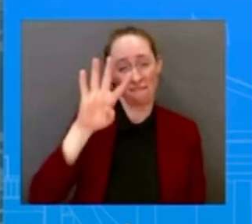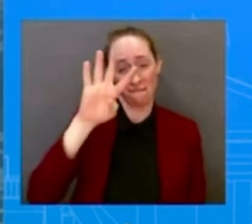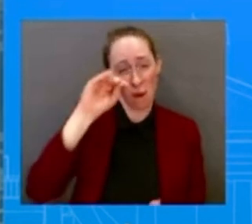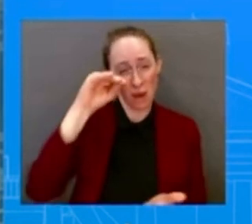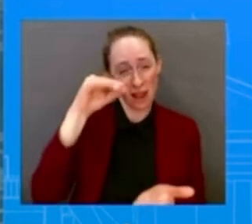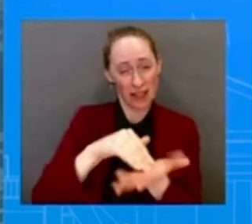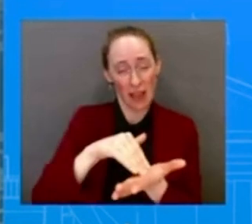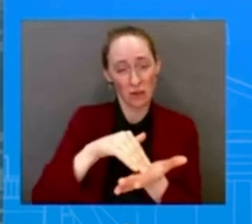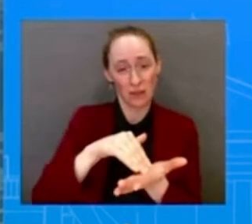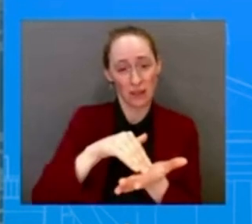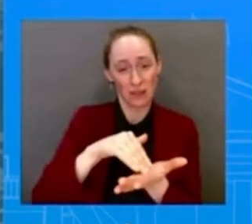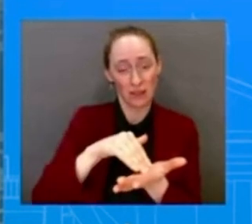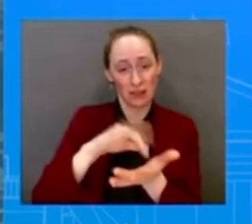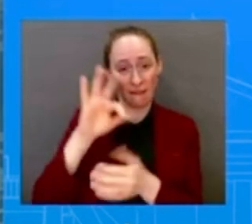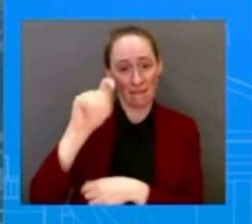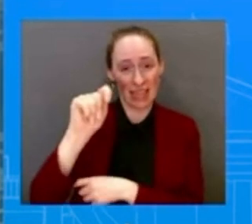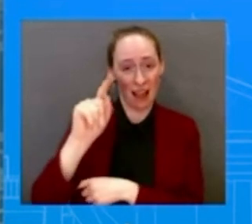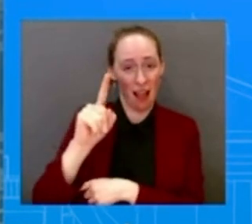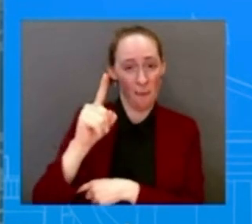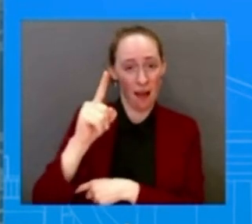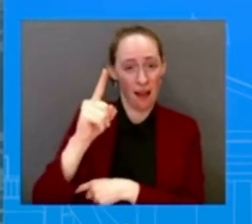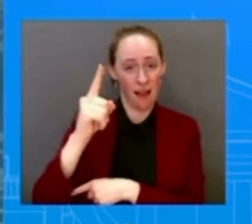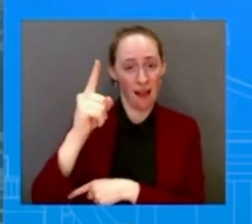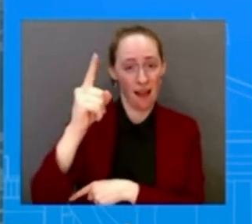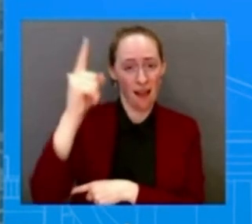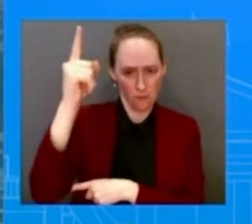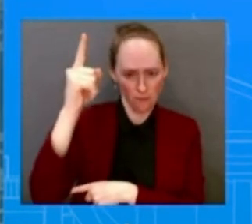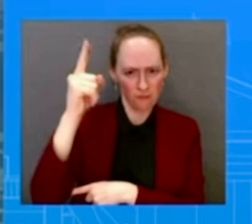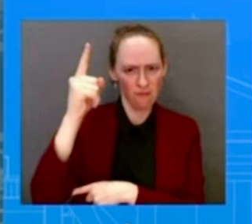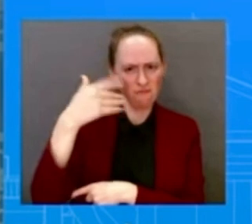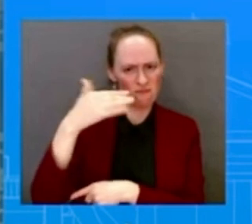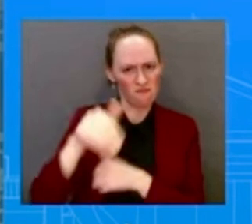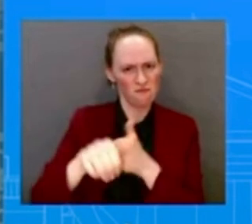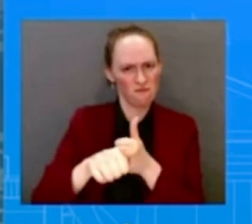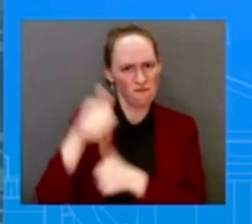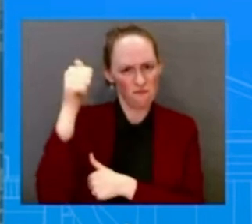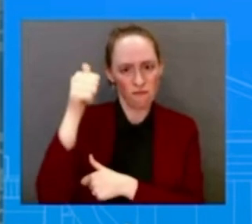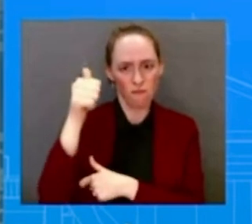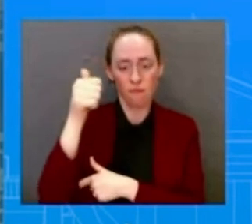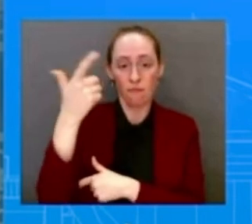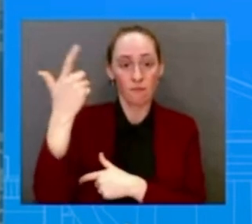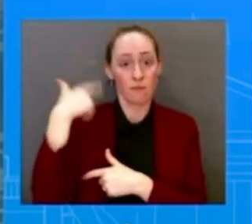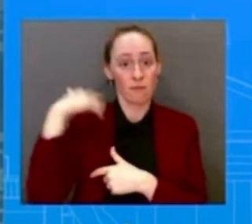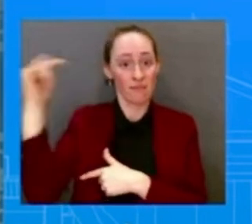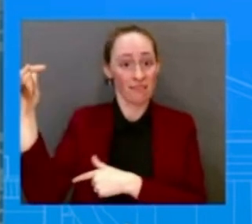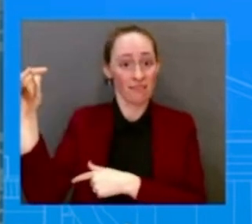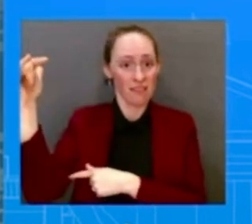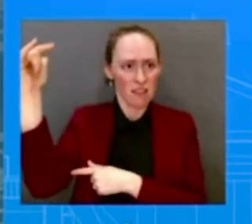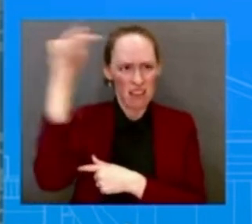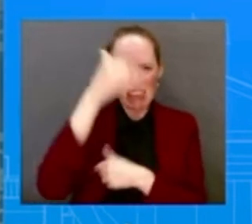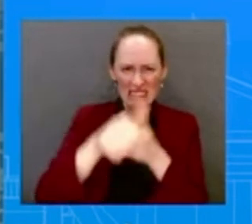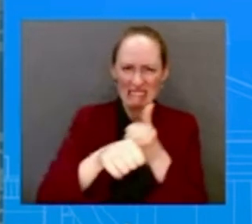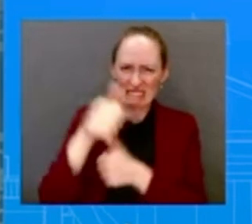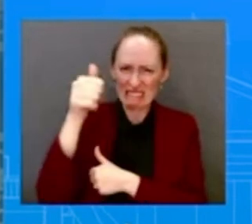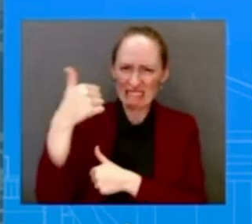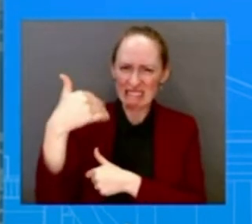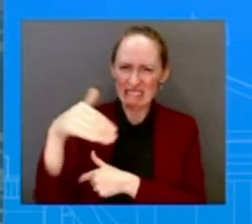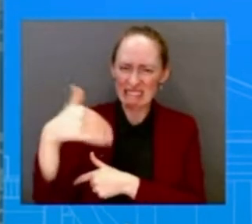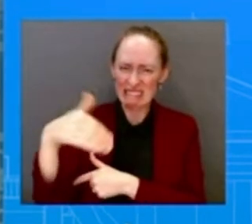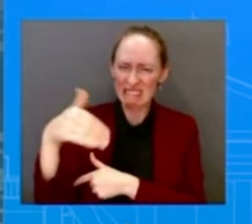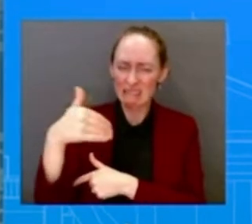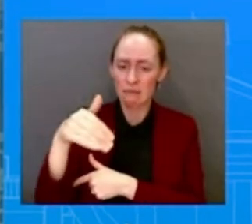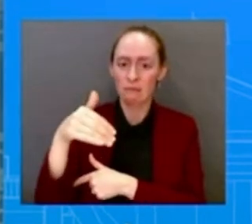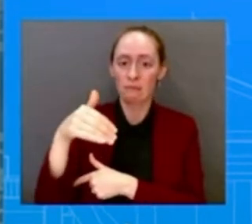flight. Out of an abundance of caution and at the recommendation of the Pentagon, President Biden ordered the military to down the